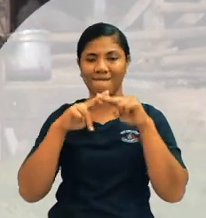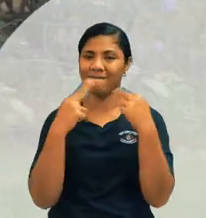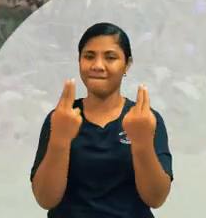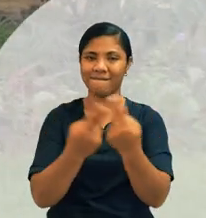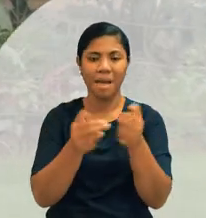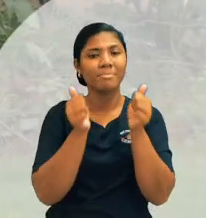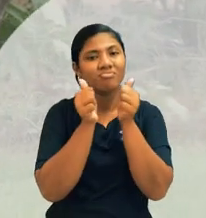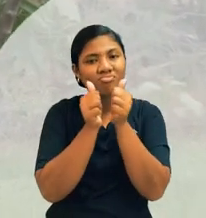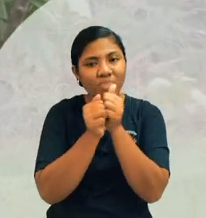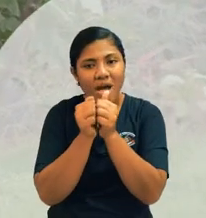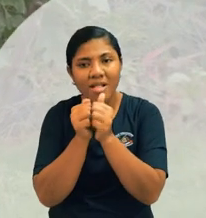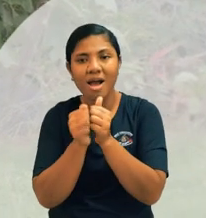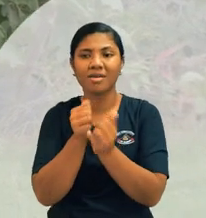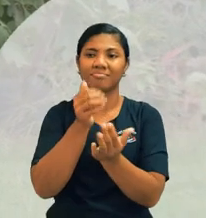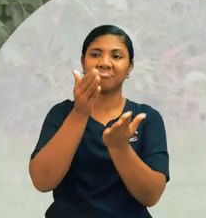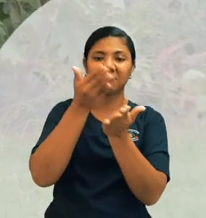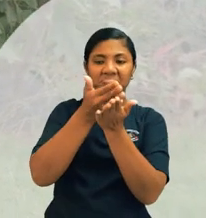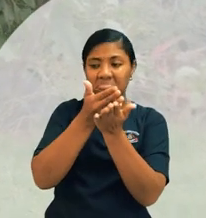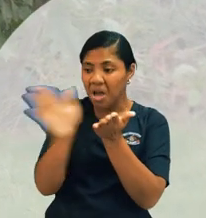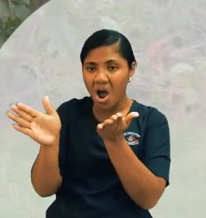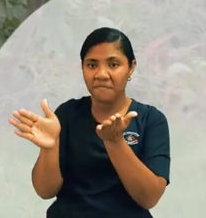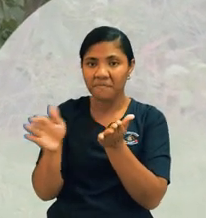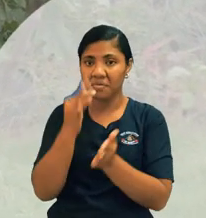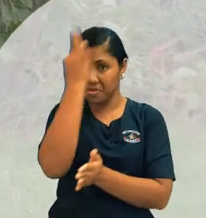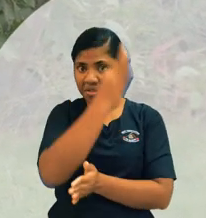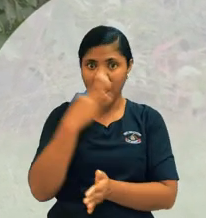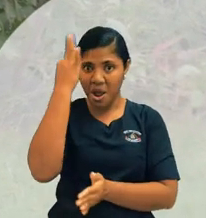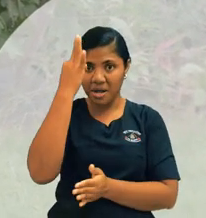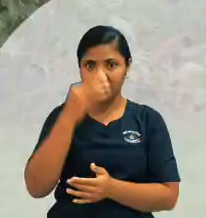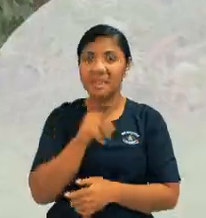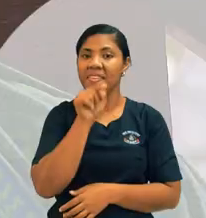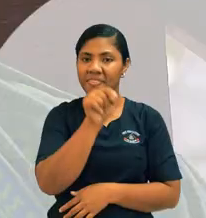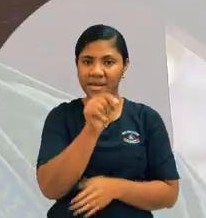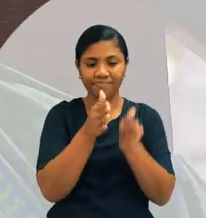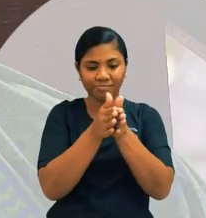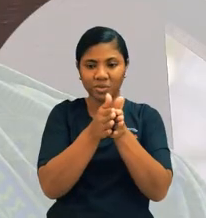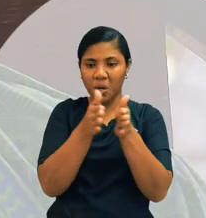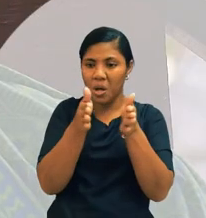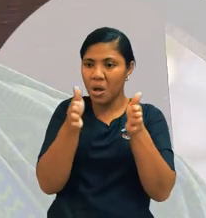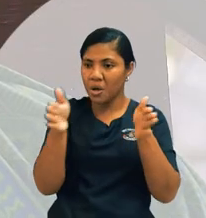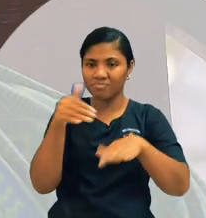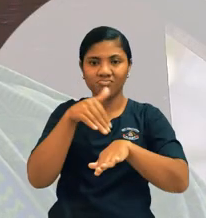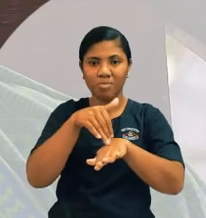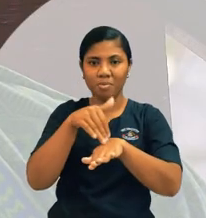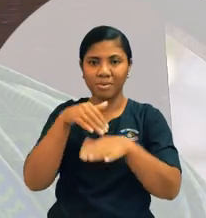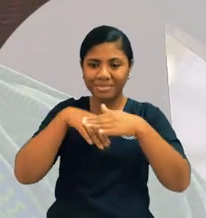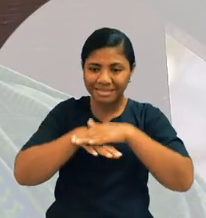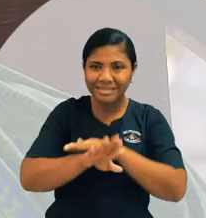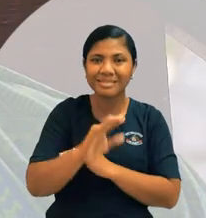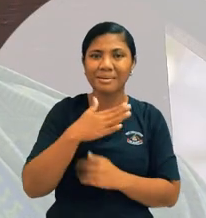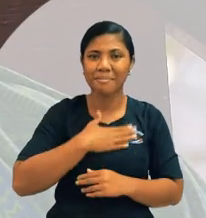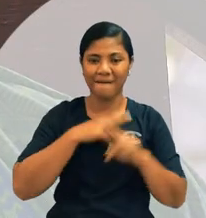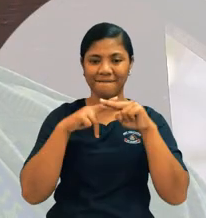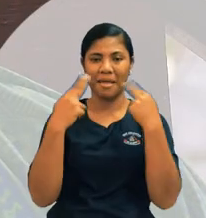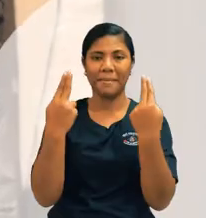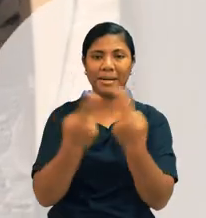a fia I lo manga luenga. Ia ua o le peirao I la lewa ka ufua fuanga I le pākeki. ole aunga la le mar fafitai le ona